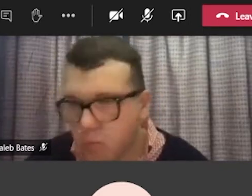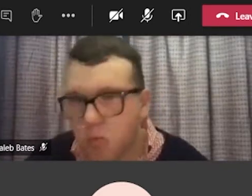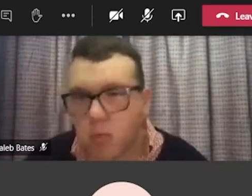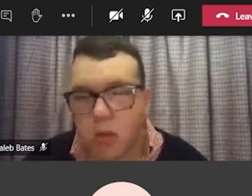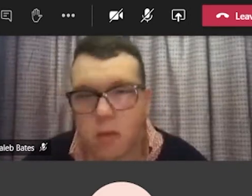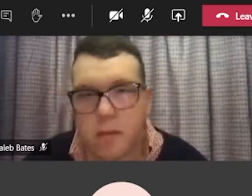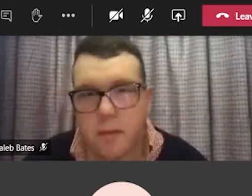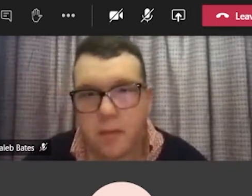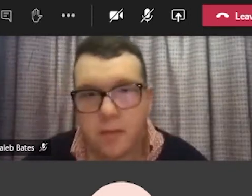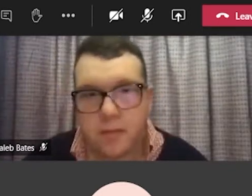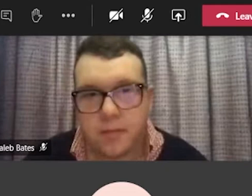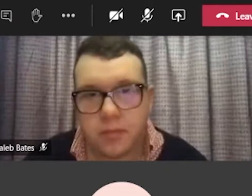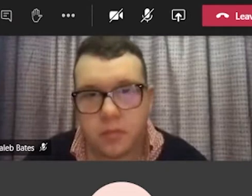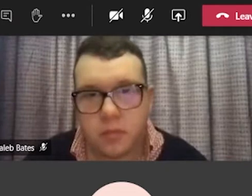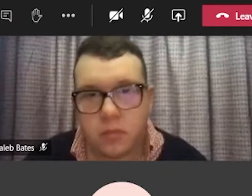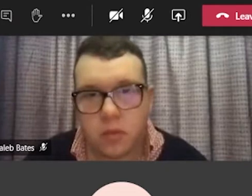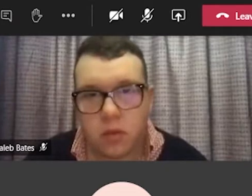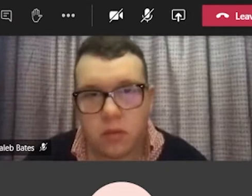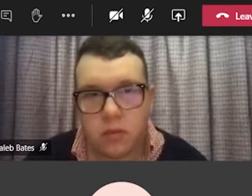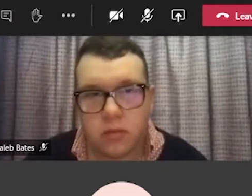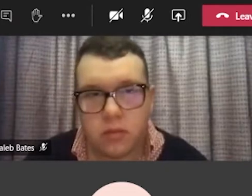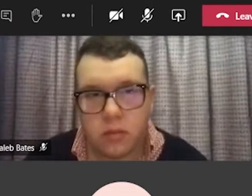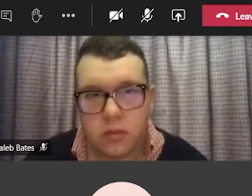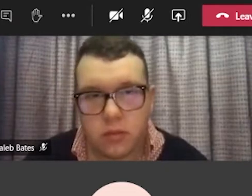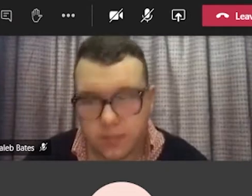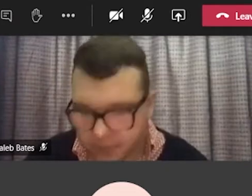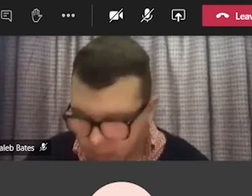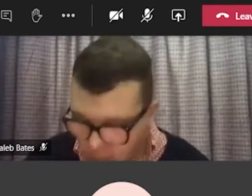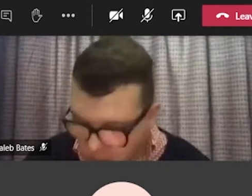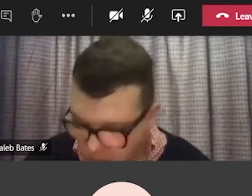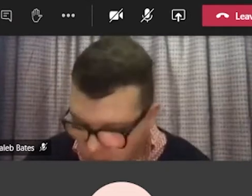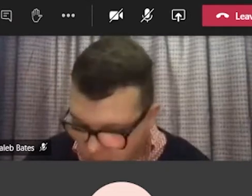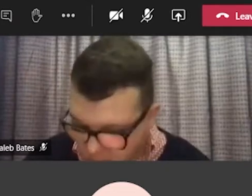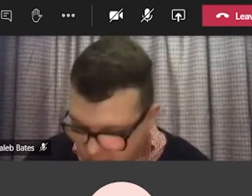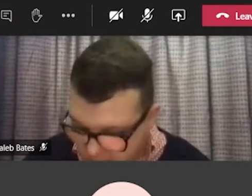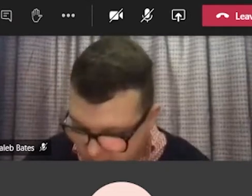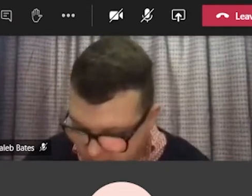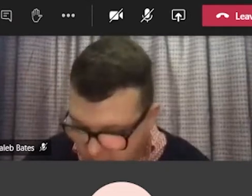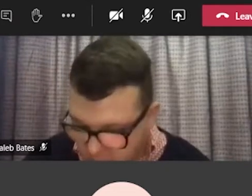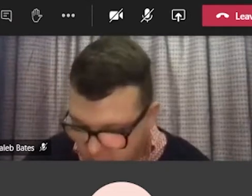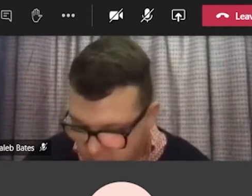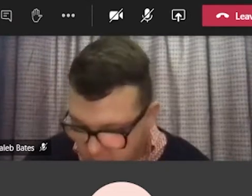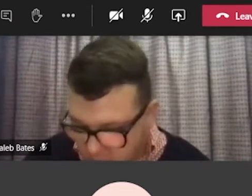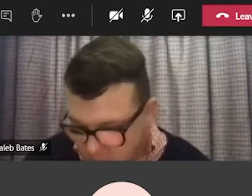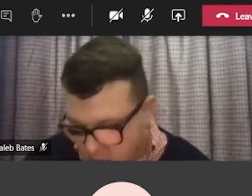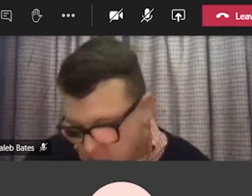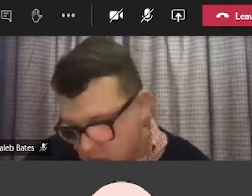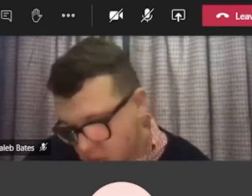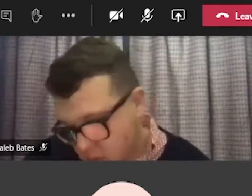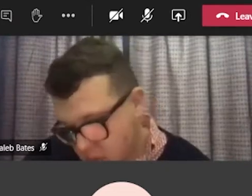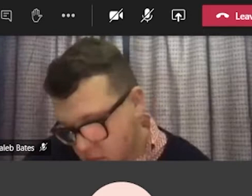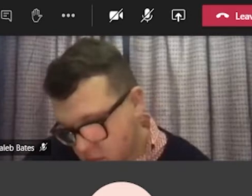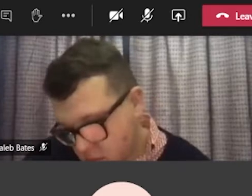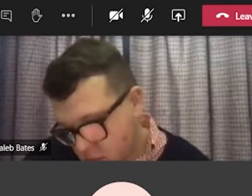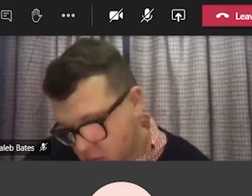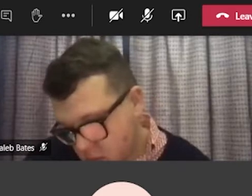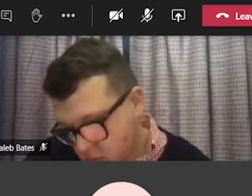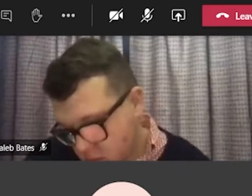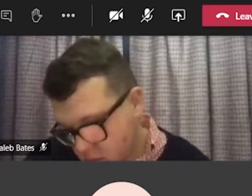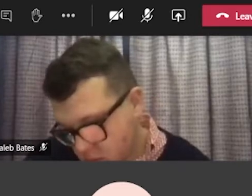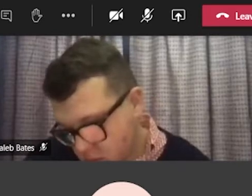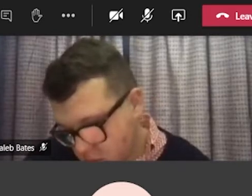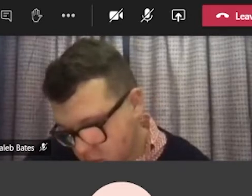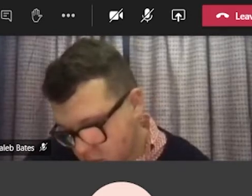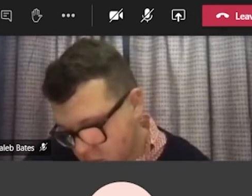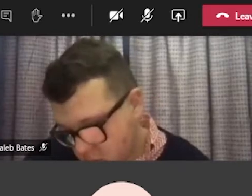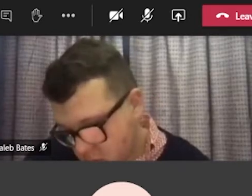word? Like viable to catch it. And if she catches it, it could be bad. But she was talking about how she's just tired of being home and how she wants to